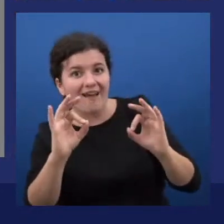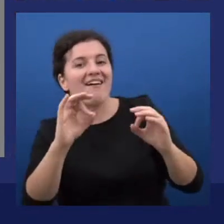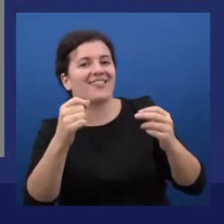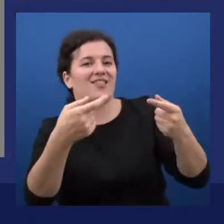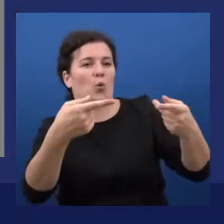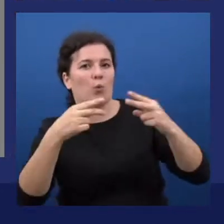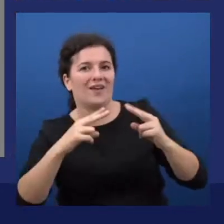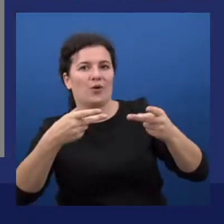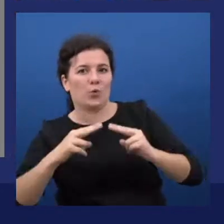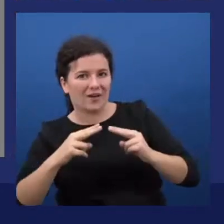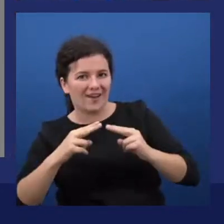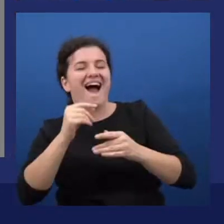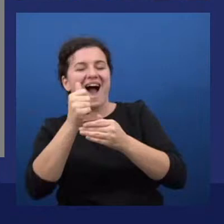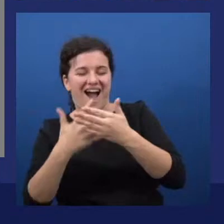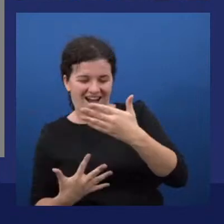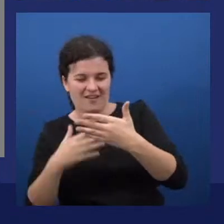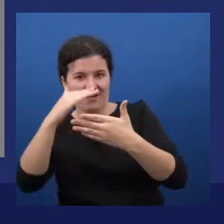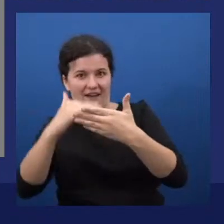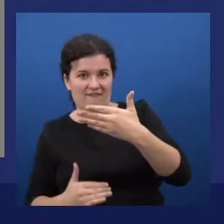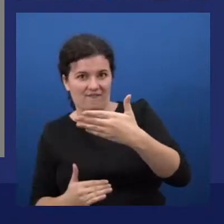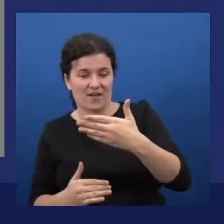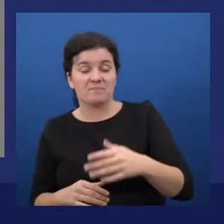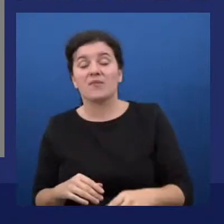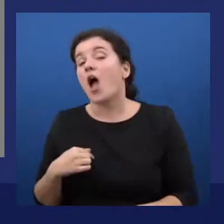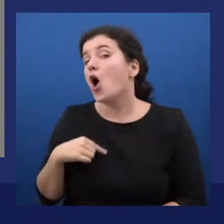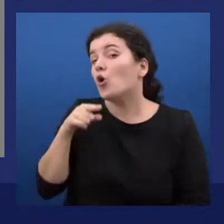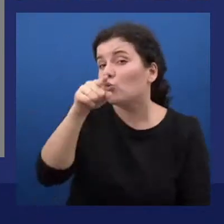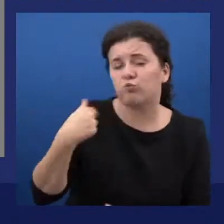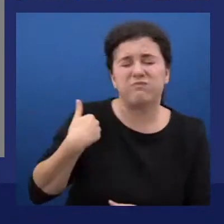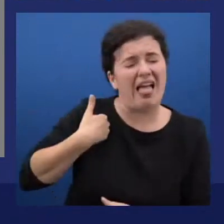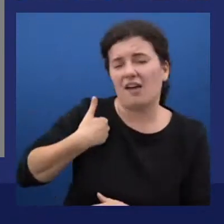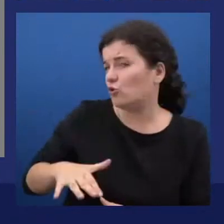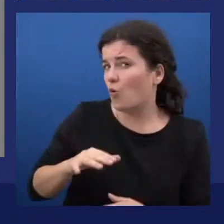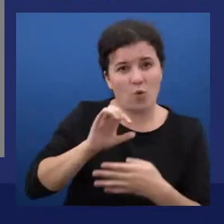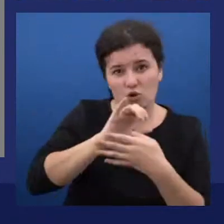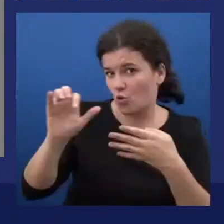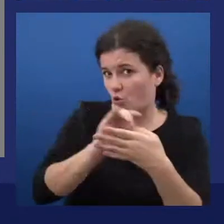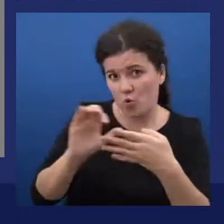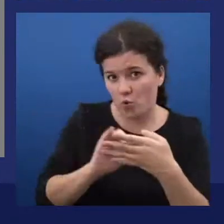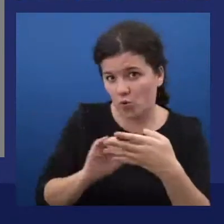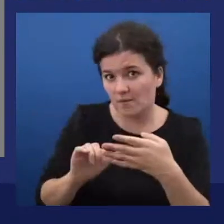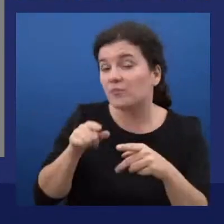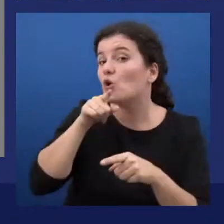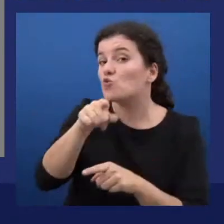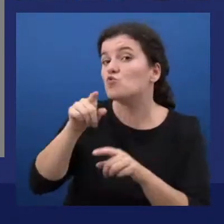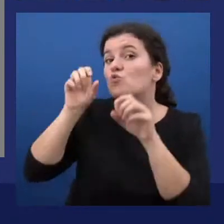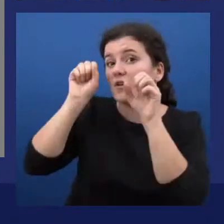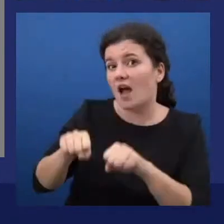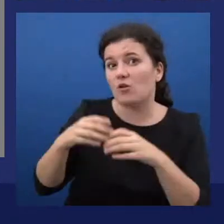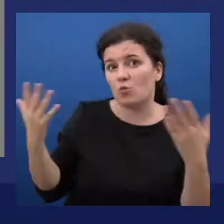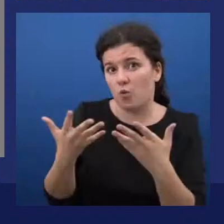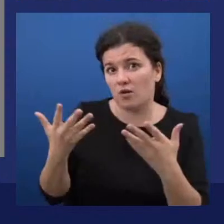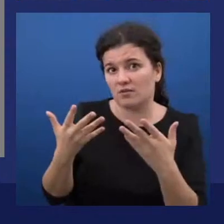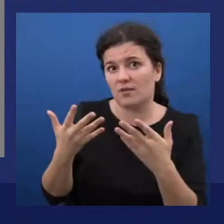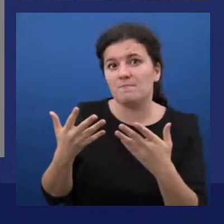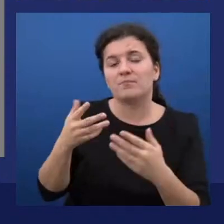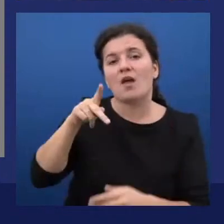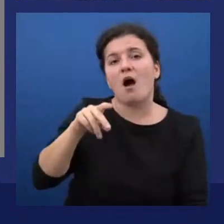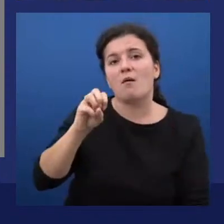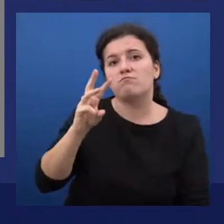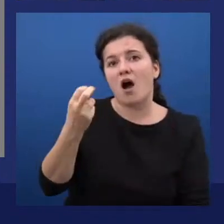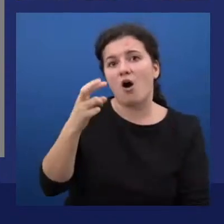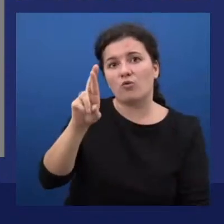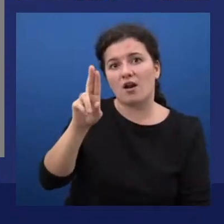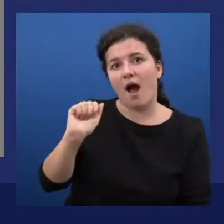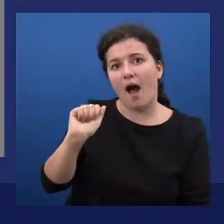Or if you don't want to code, it's also possible, as mentioned, you can use Power Apps. And that's basically sort